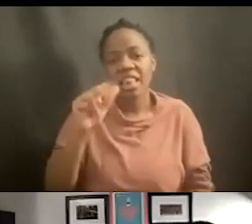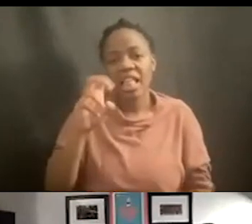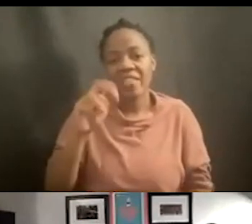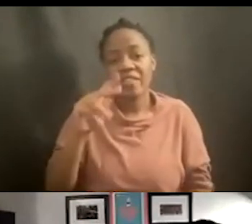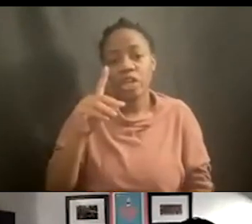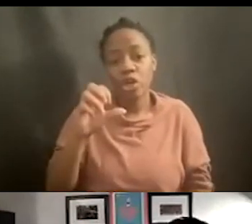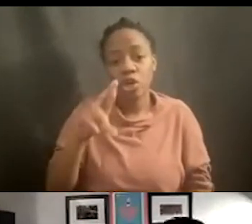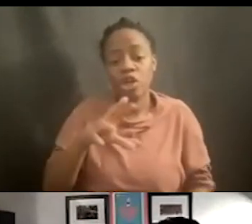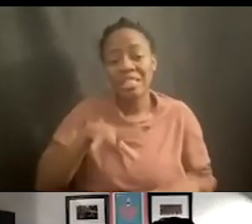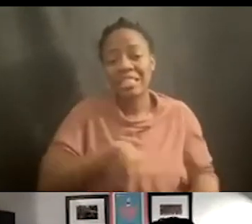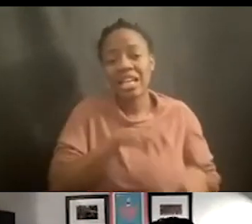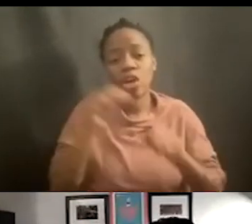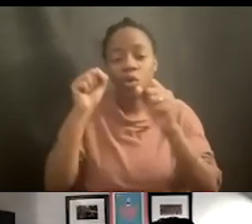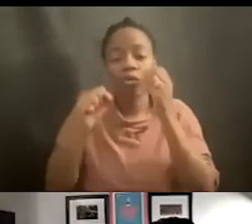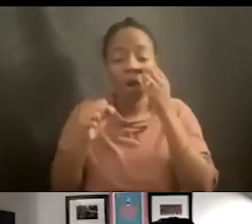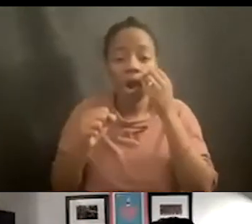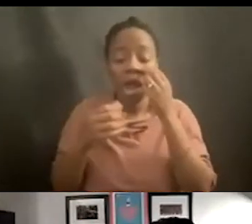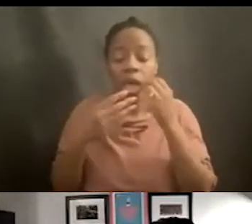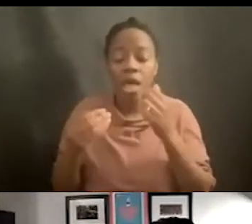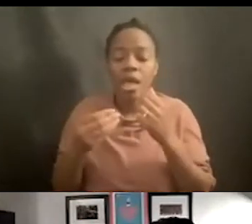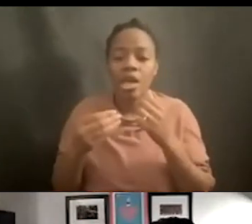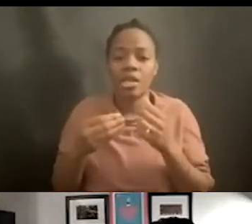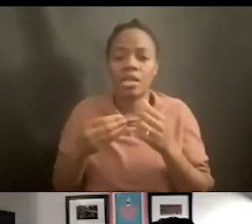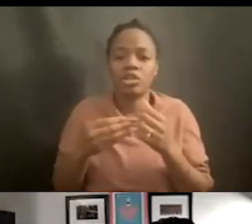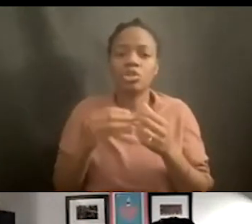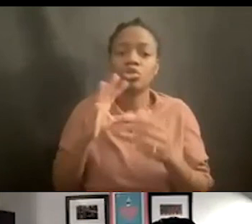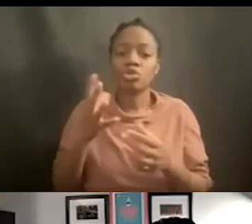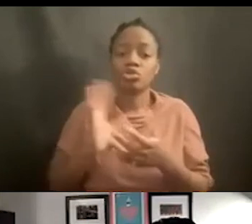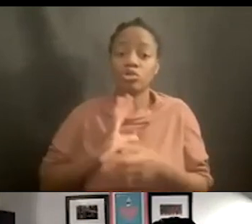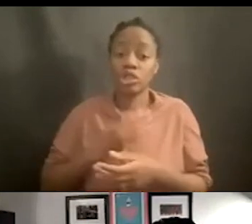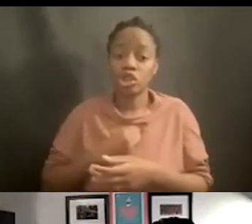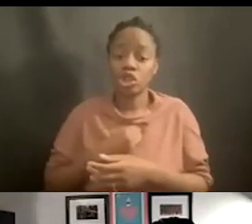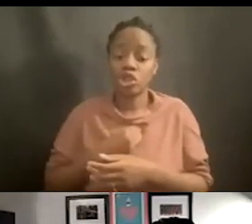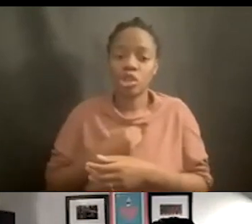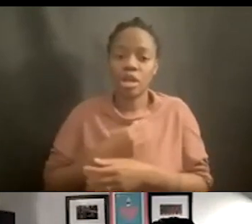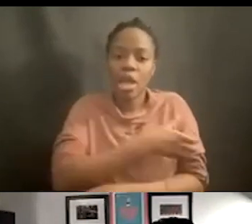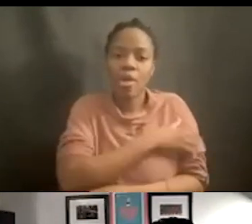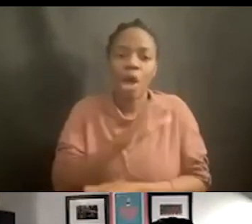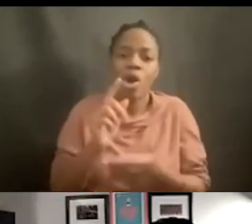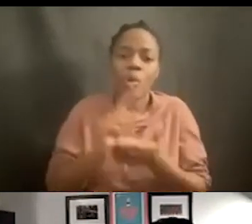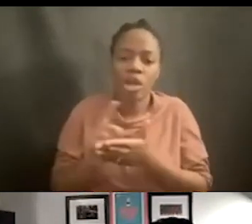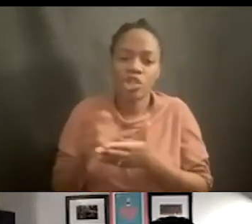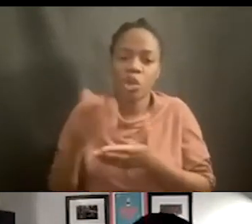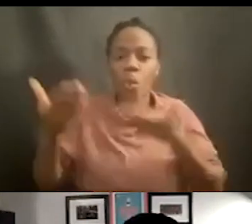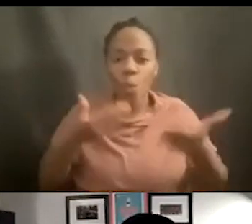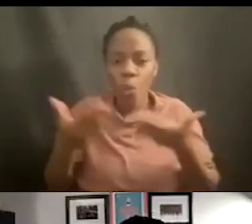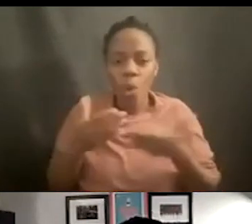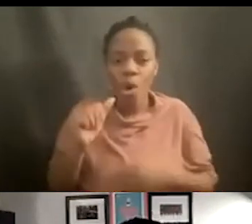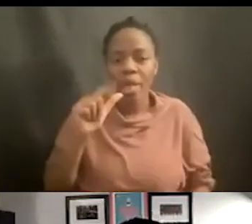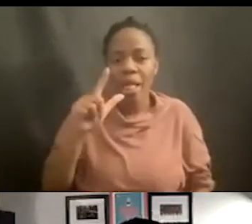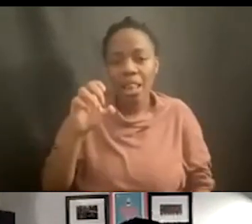Stage, BiPAN Poly Power Week, and Trans Empower Week. Please help me in welcoming Alex.